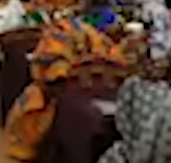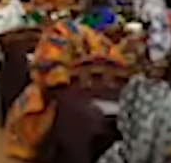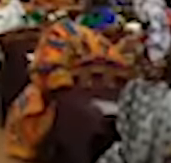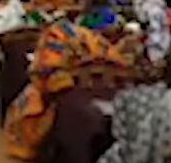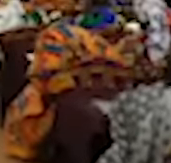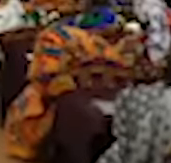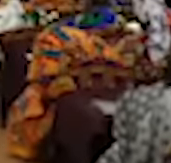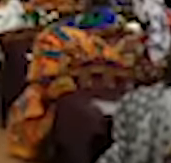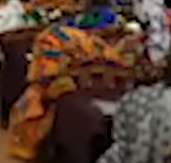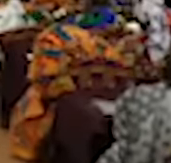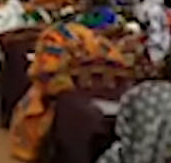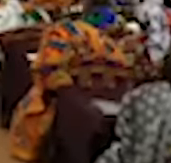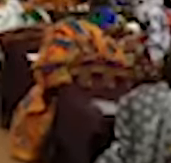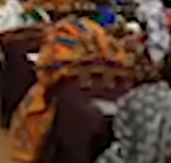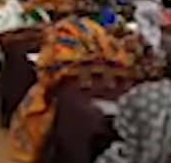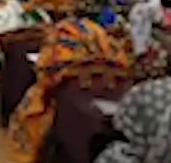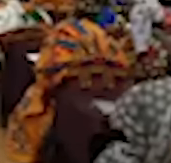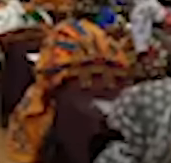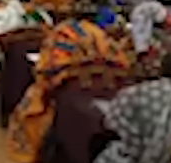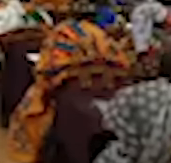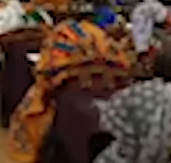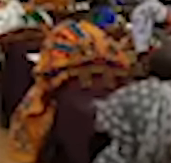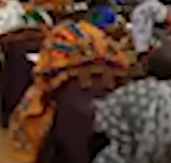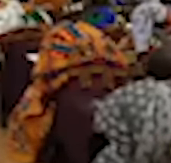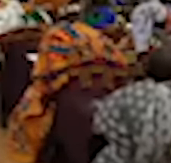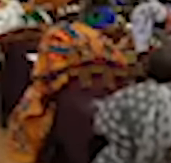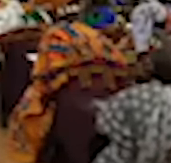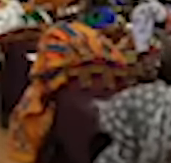unto the Lord. Let's clap unto the Lord.